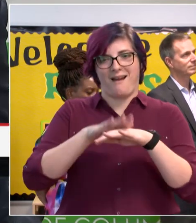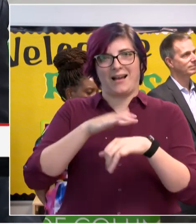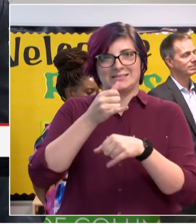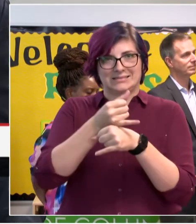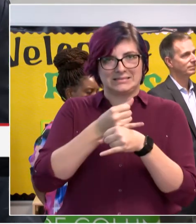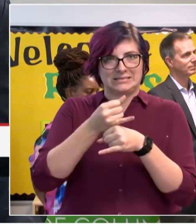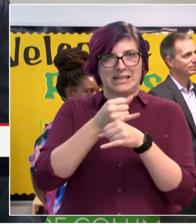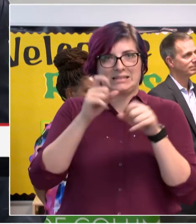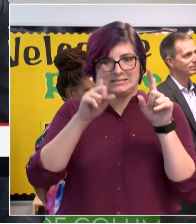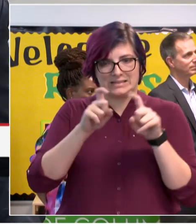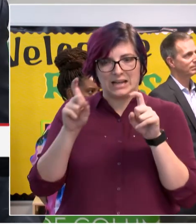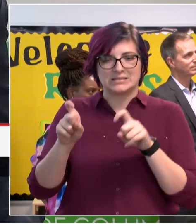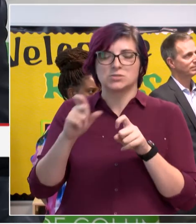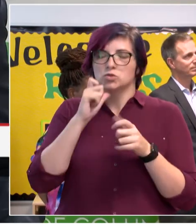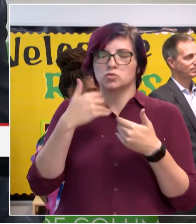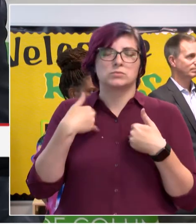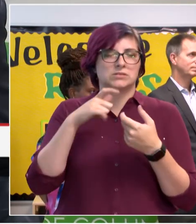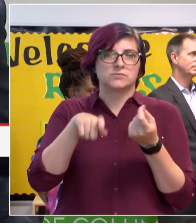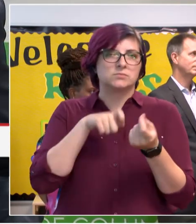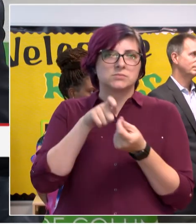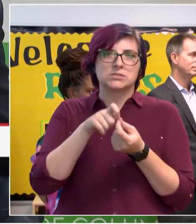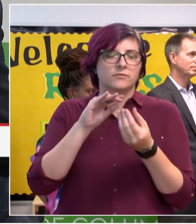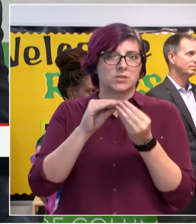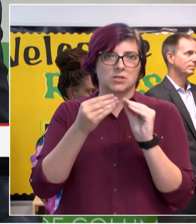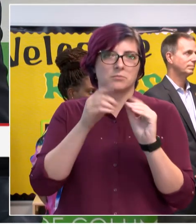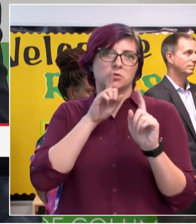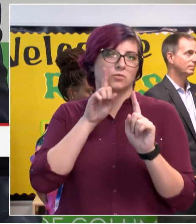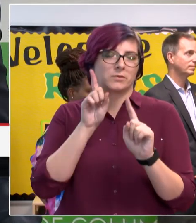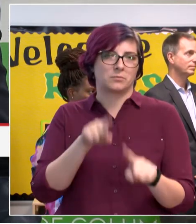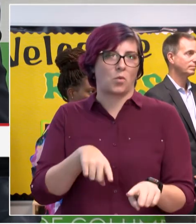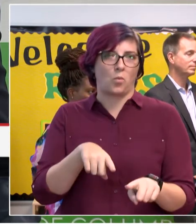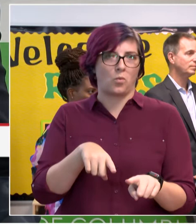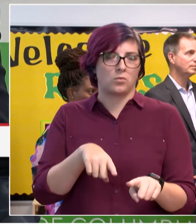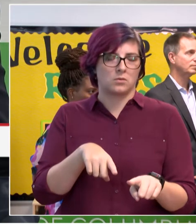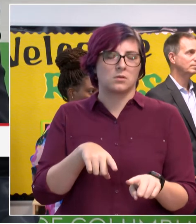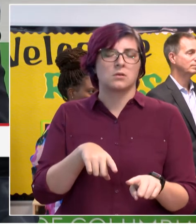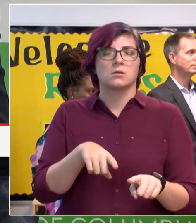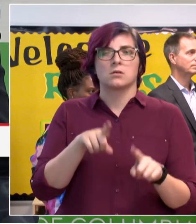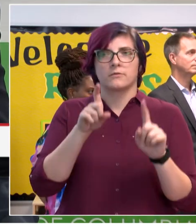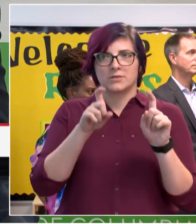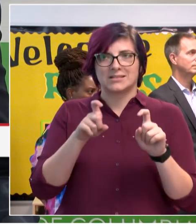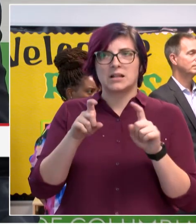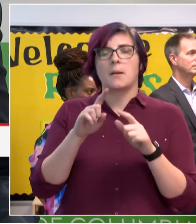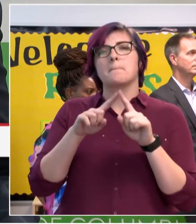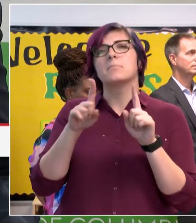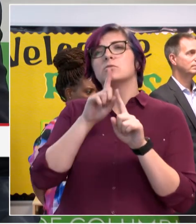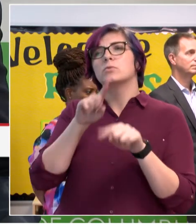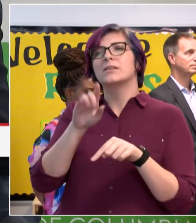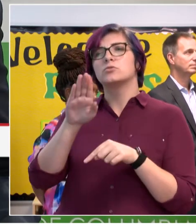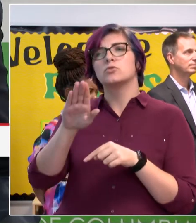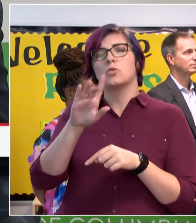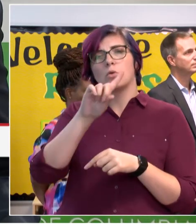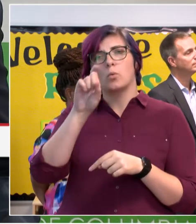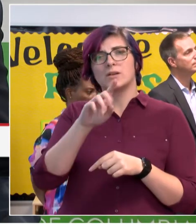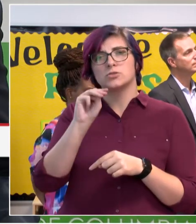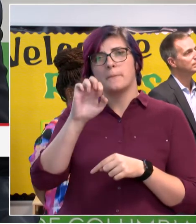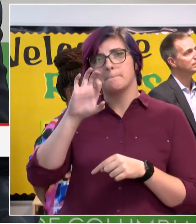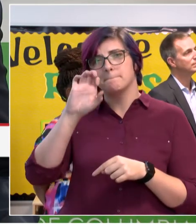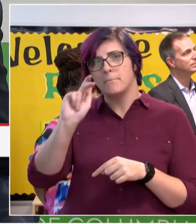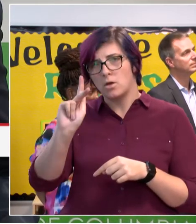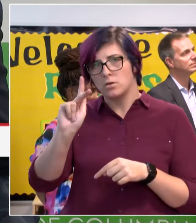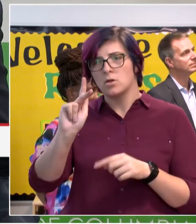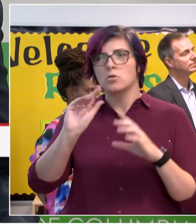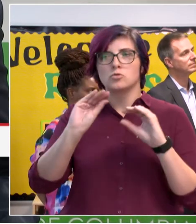specific number to report at each campus on on-site testing. But to answer your question, Mark, there have been no